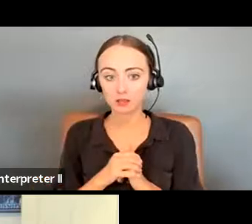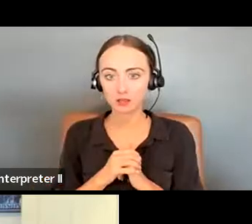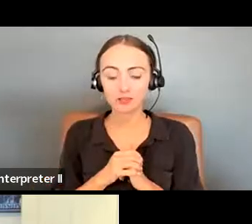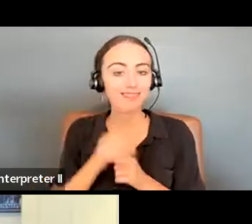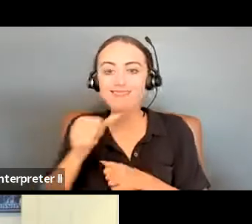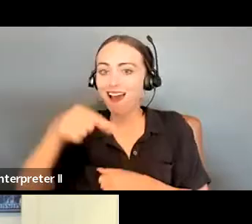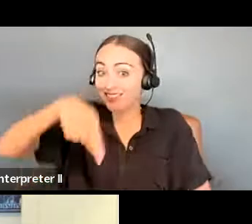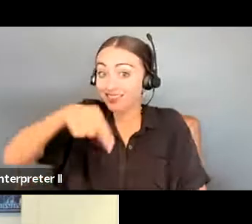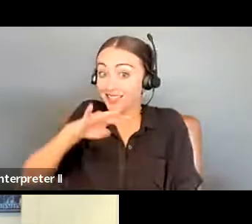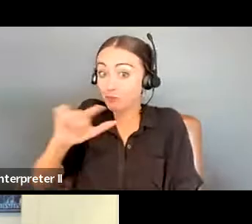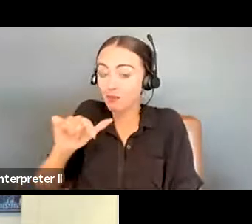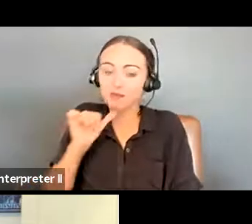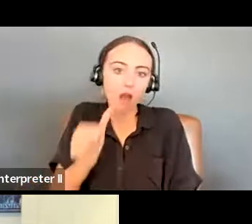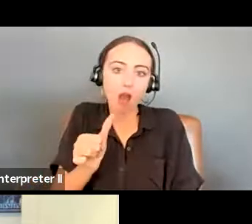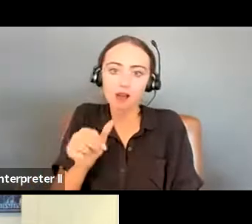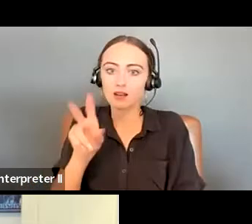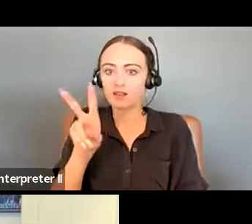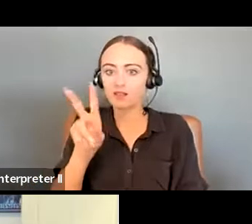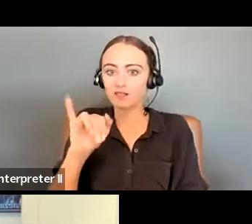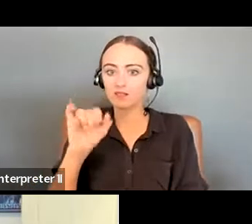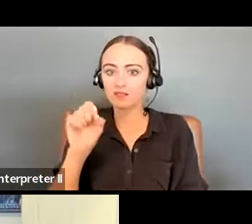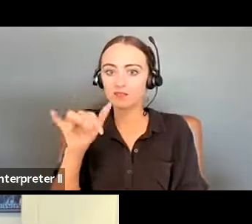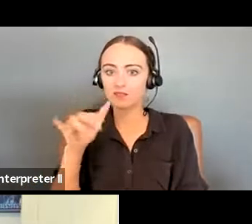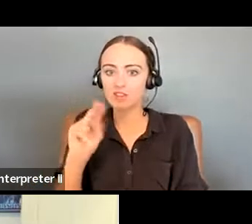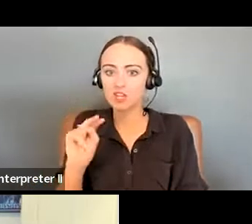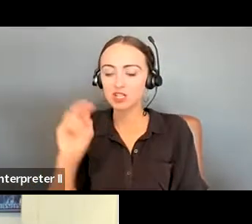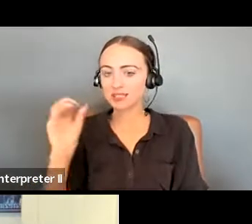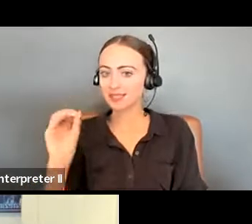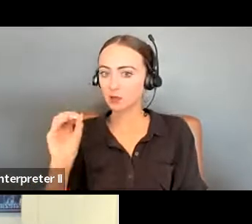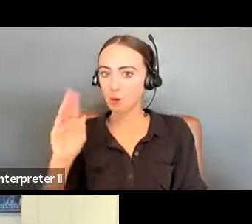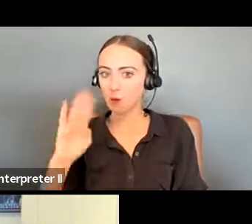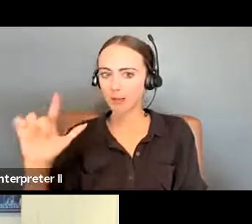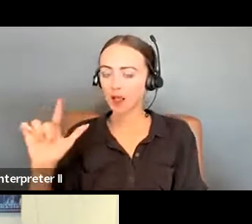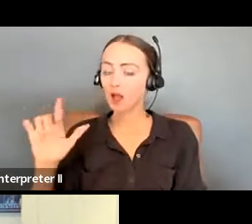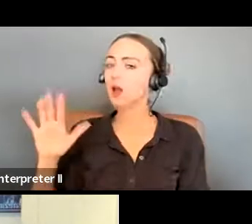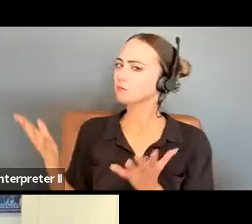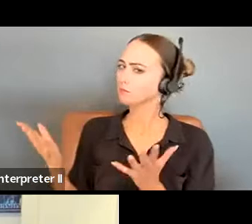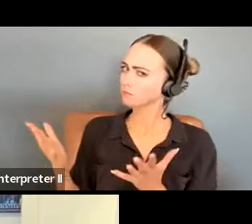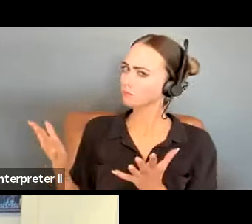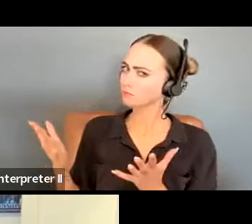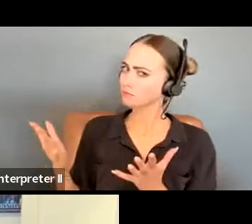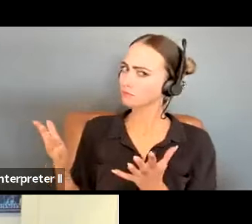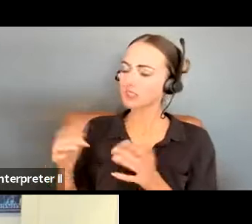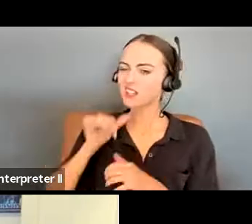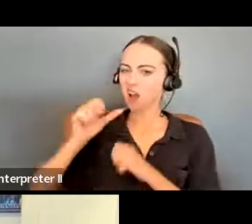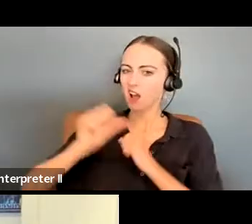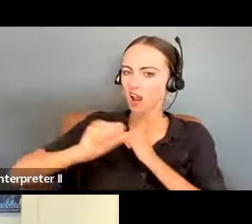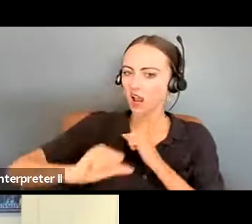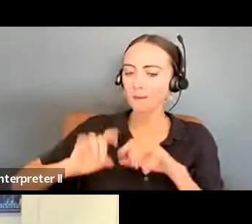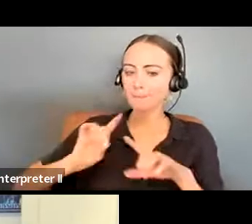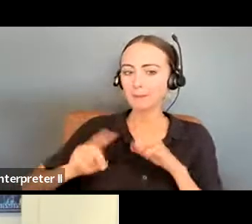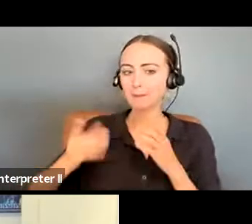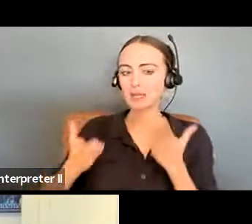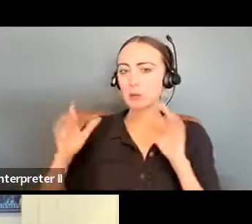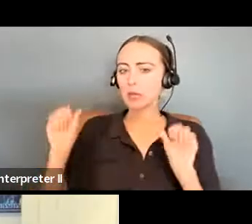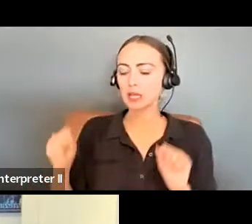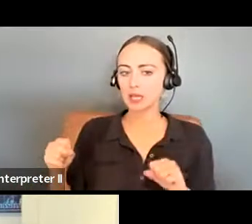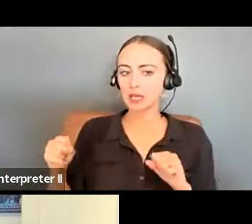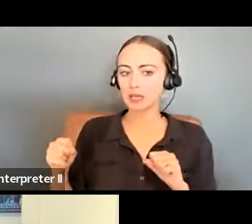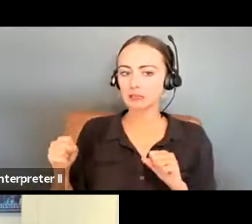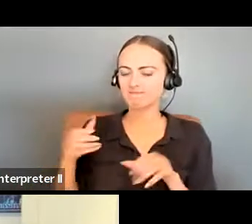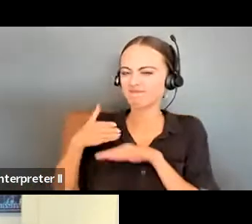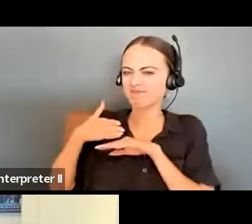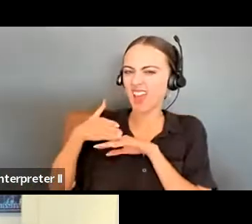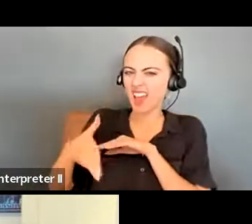not in this bill. That requires, well, maybe rather than prolonging this, you could, after